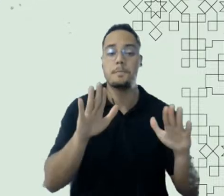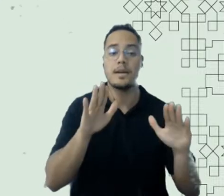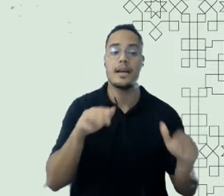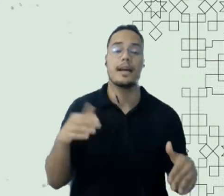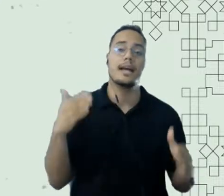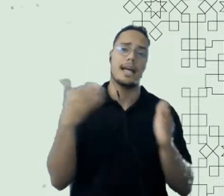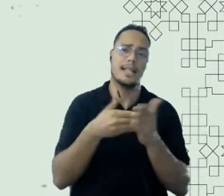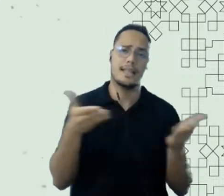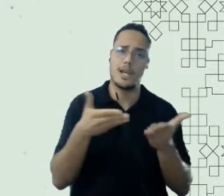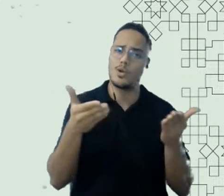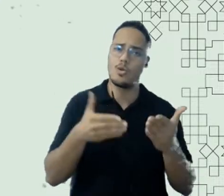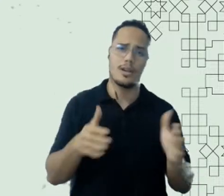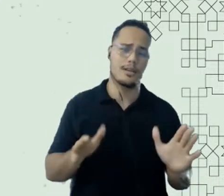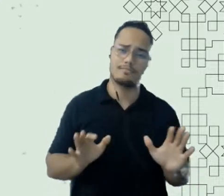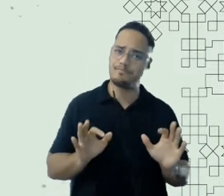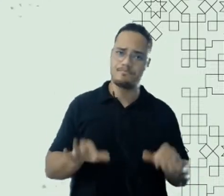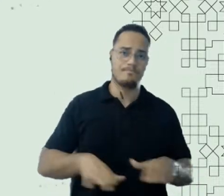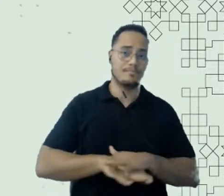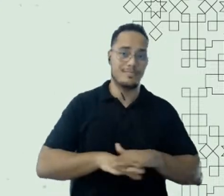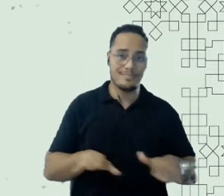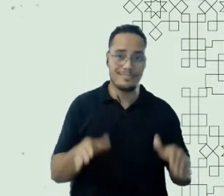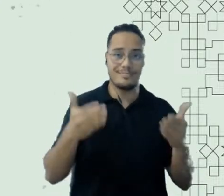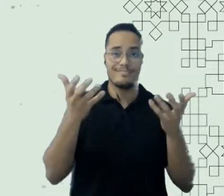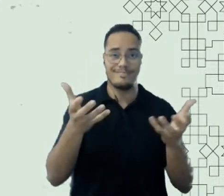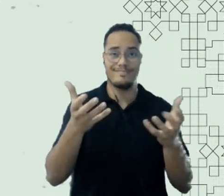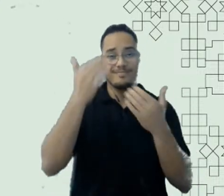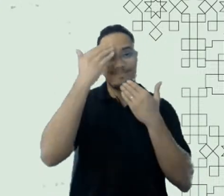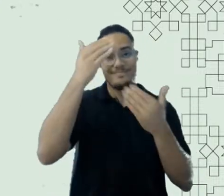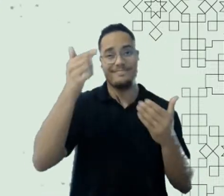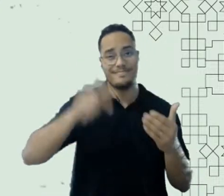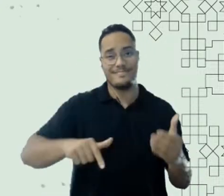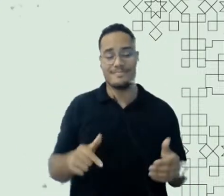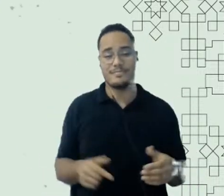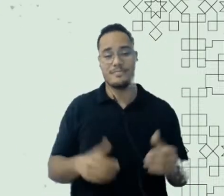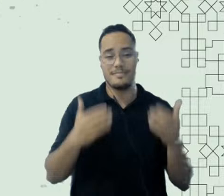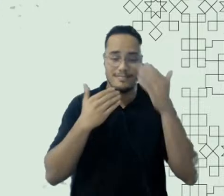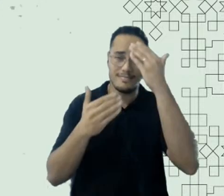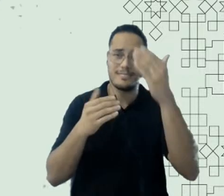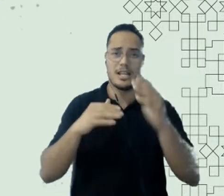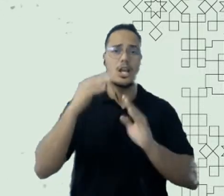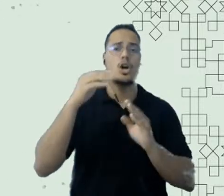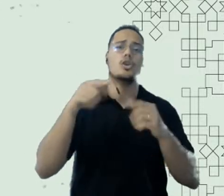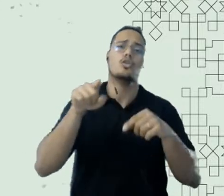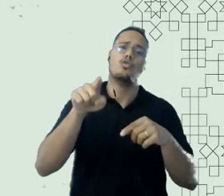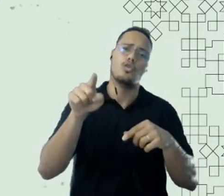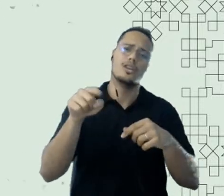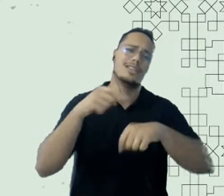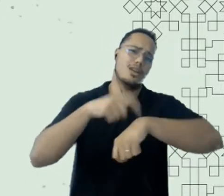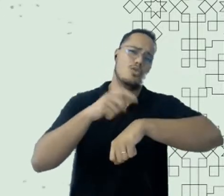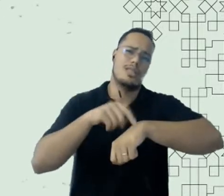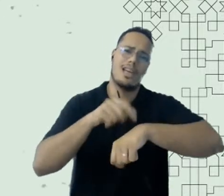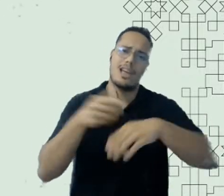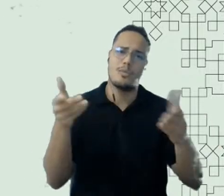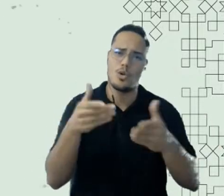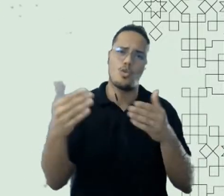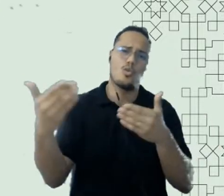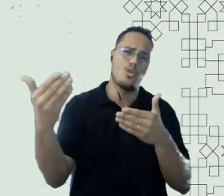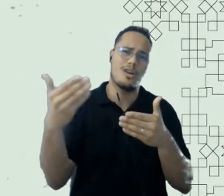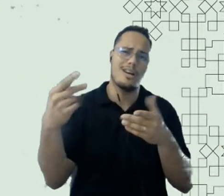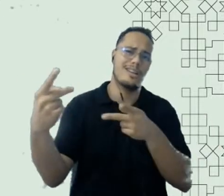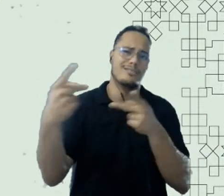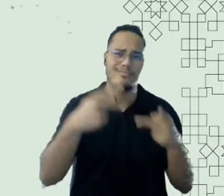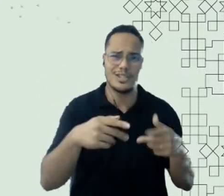again, for your time, your generosity, your super knowledge on the issue. It's